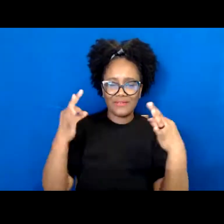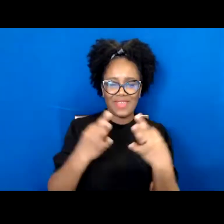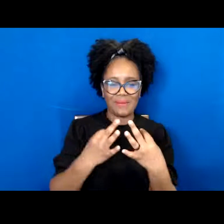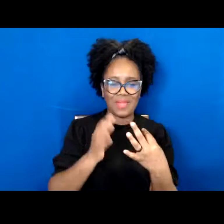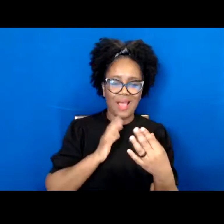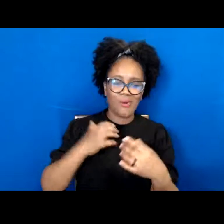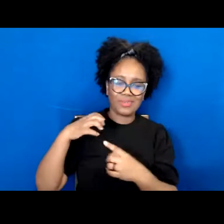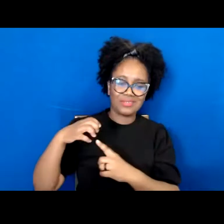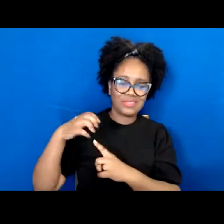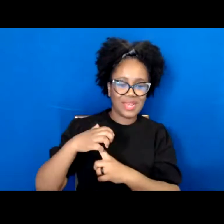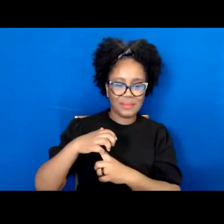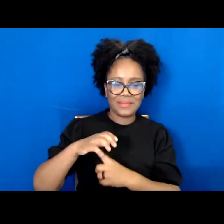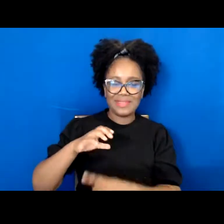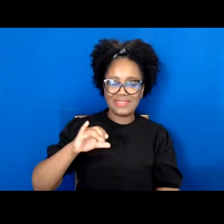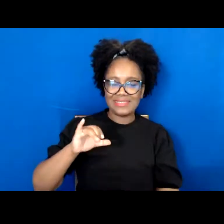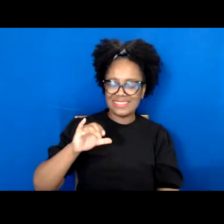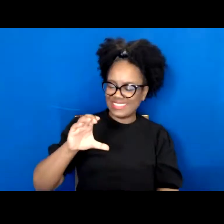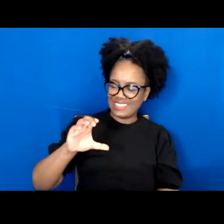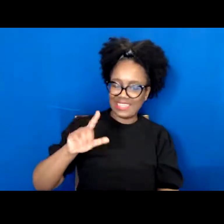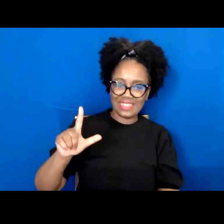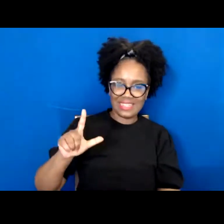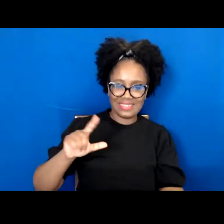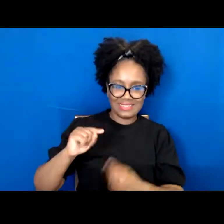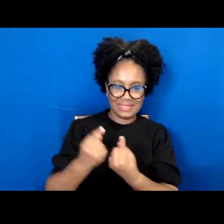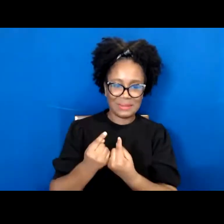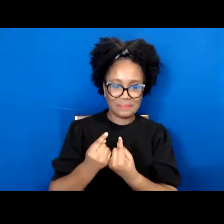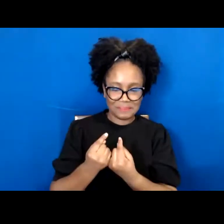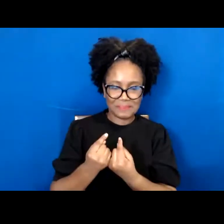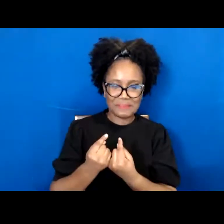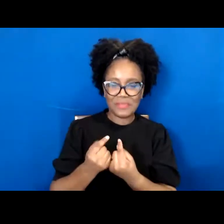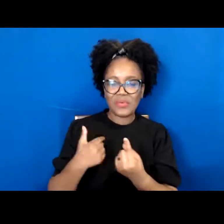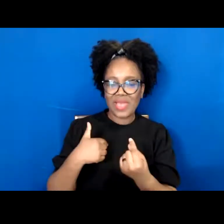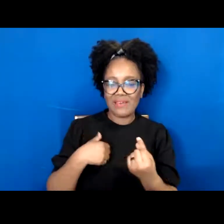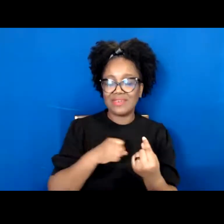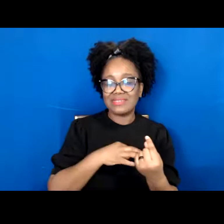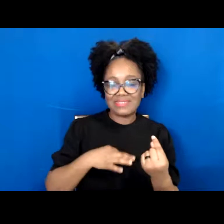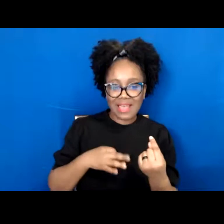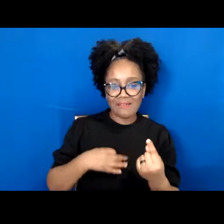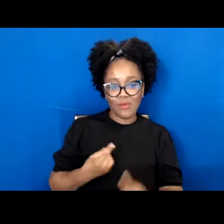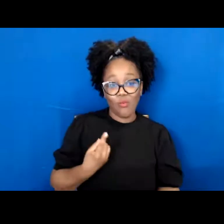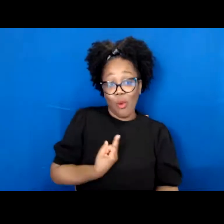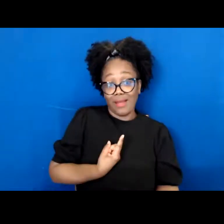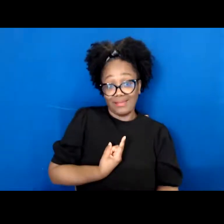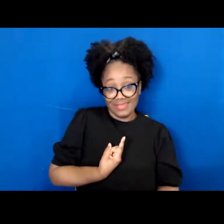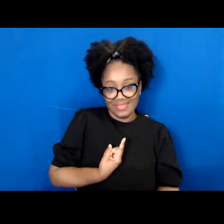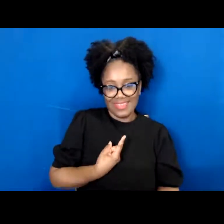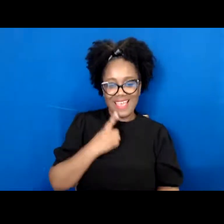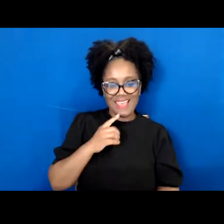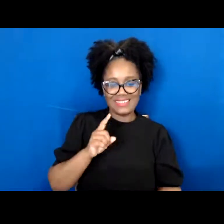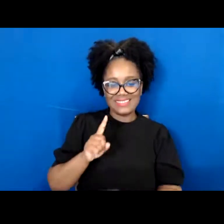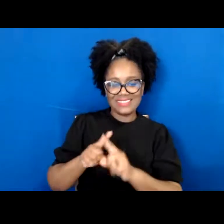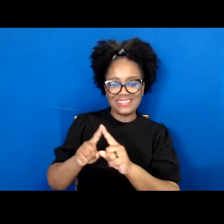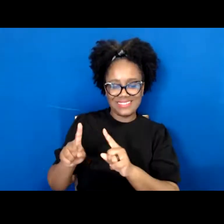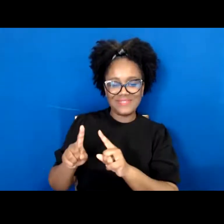we are a very small literary arts organization in Baltimore with a staff of one, yours truly, and six board members. We have Dana Harris-Travado, can